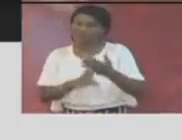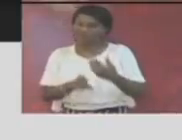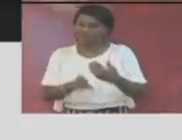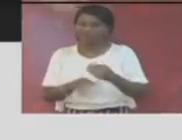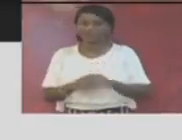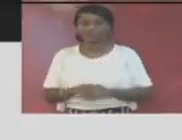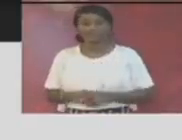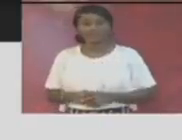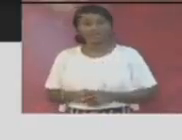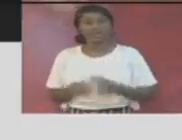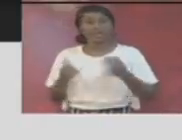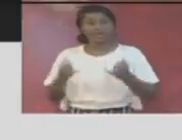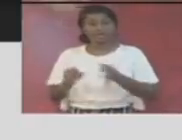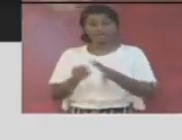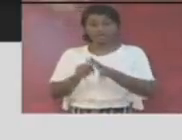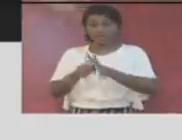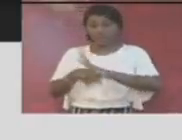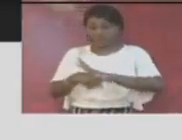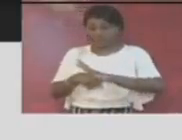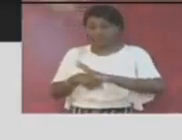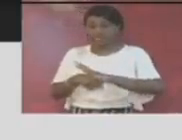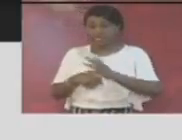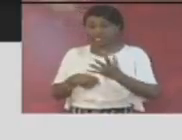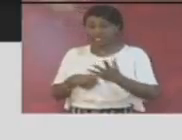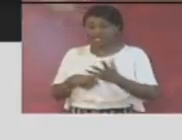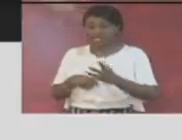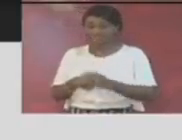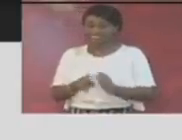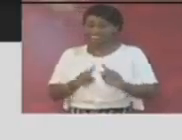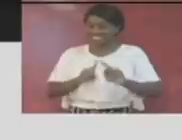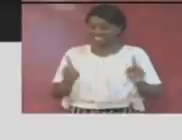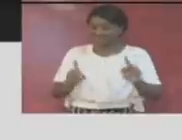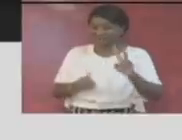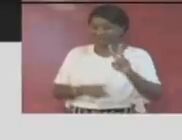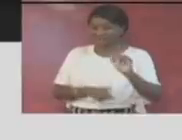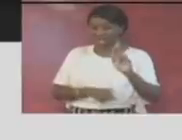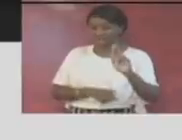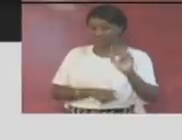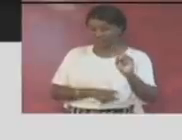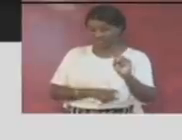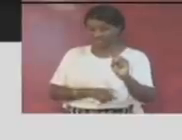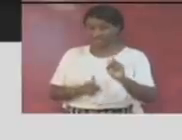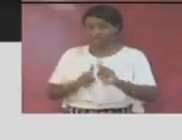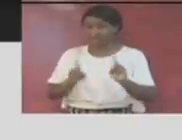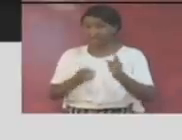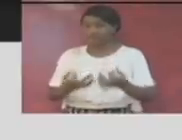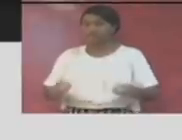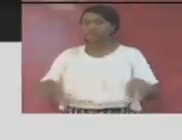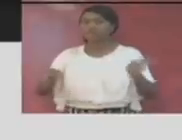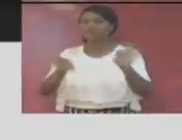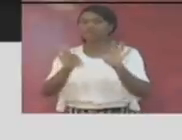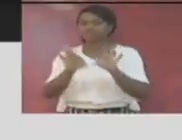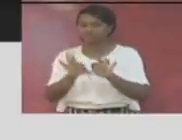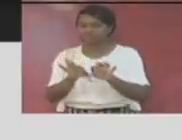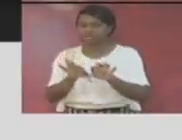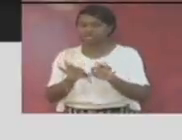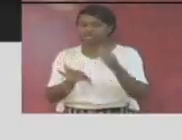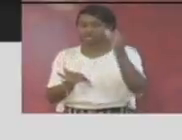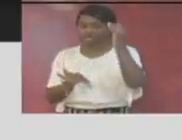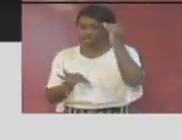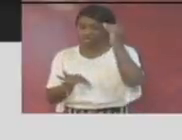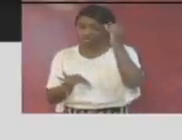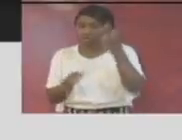although COVID-19 is caused by coronavirus, which is a different virus, it is important for us to acknowledge the long-term